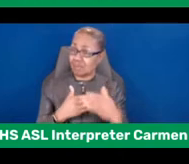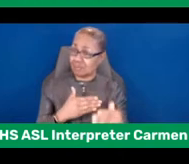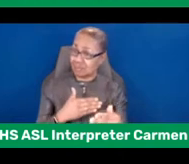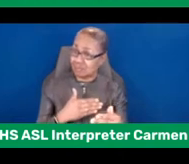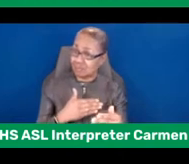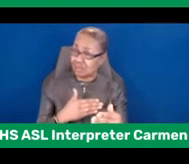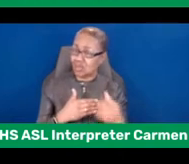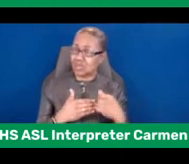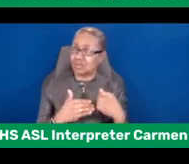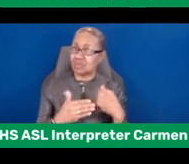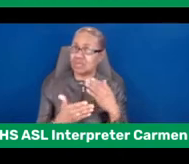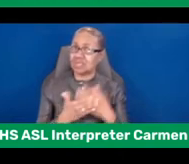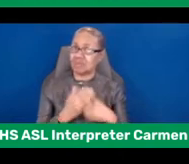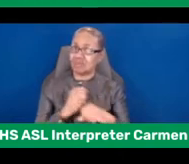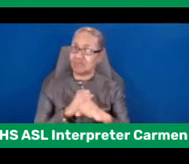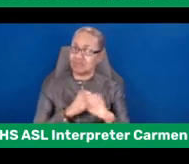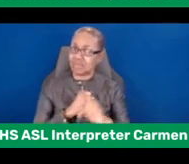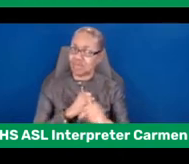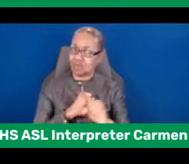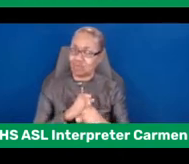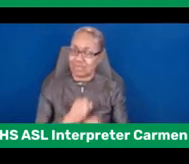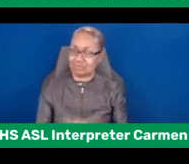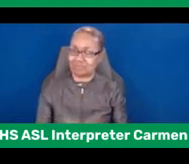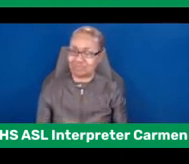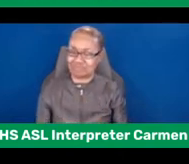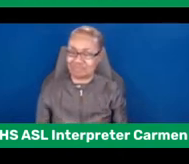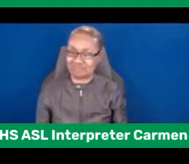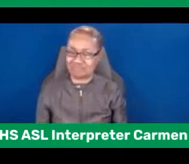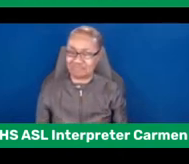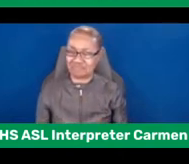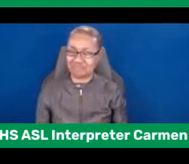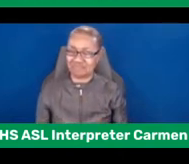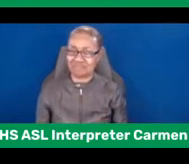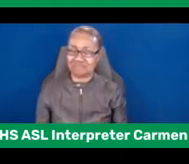chatting overly as I'm already doing.